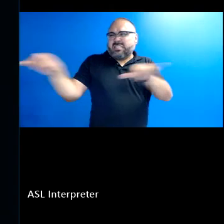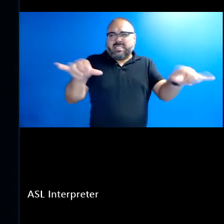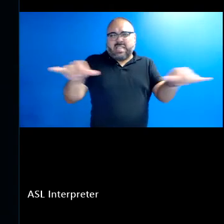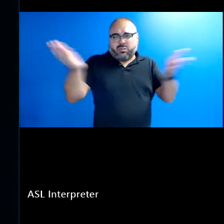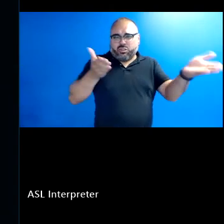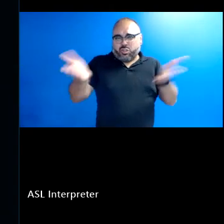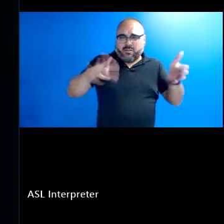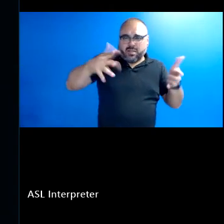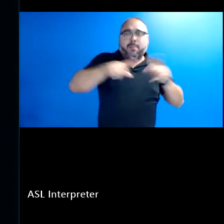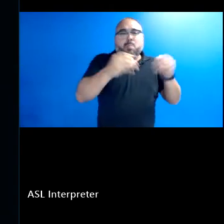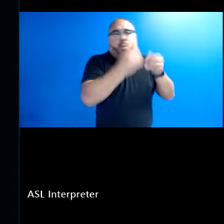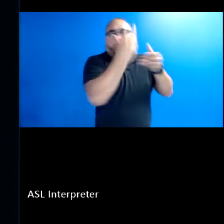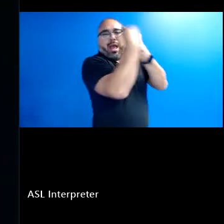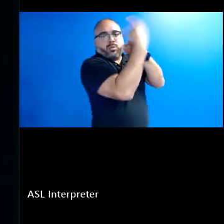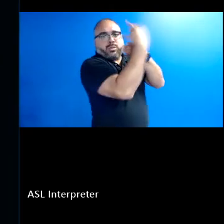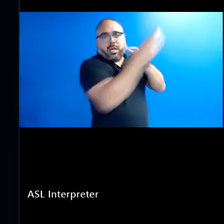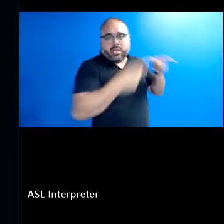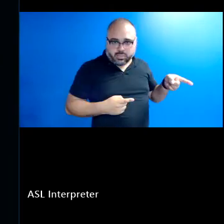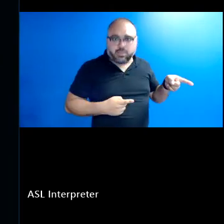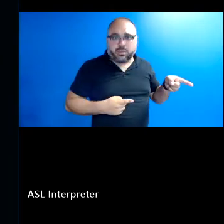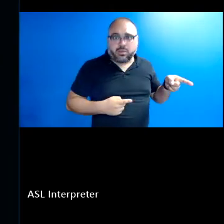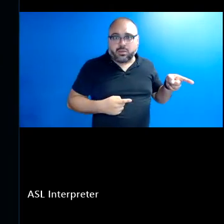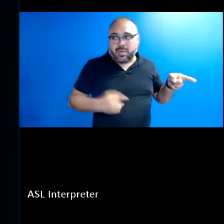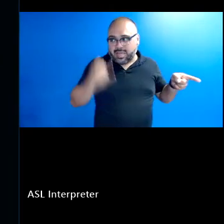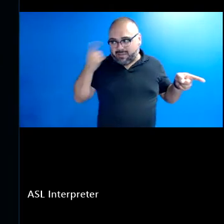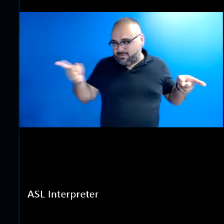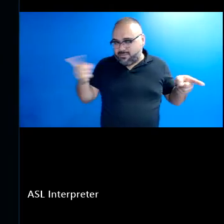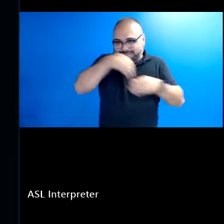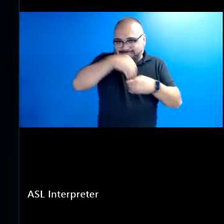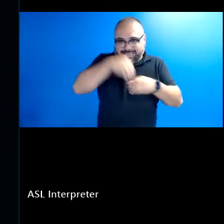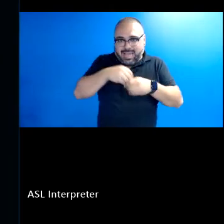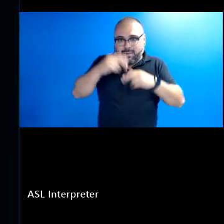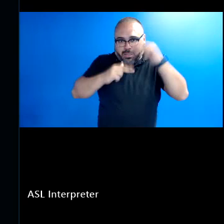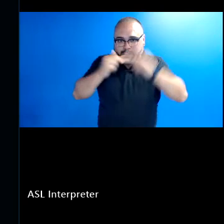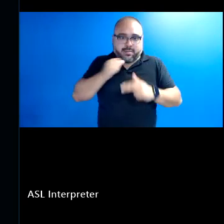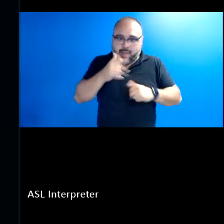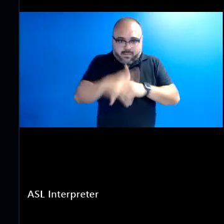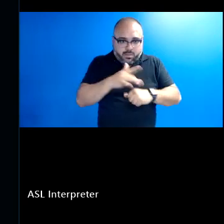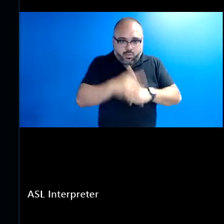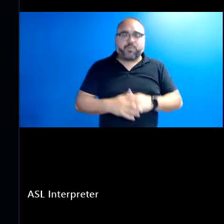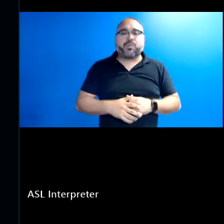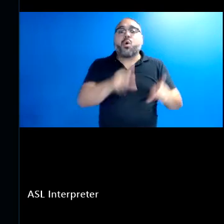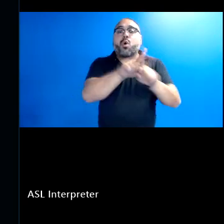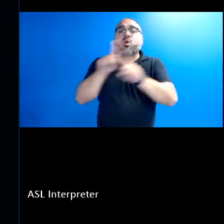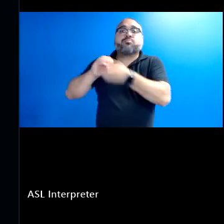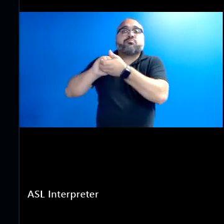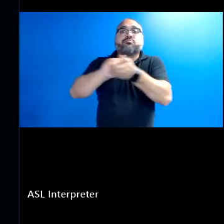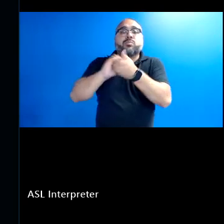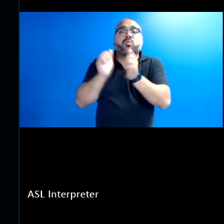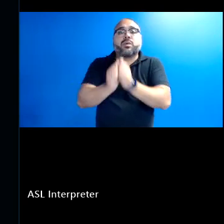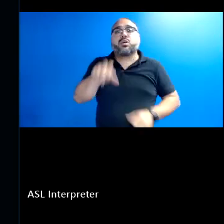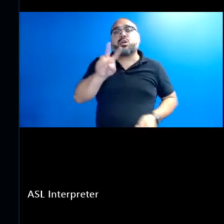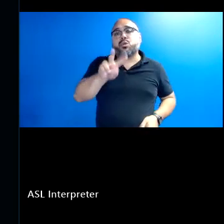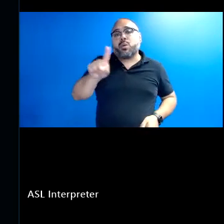outdoor locations when suitable indoor space is not available. We also partner with 211, who offers free